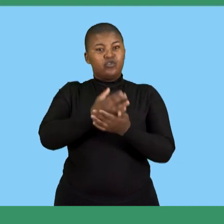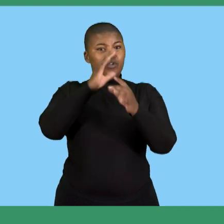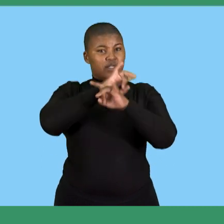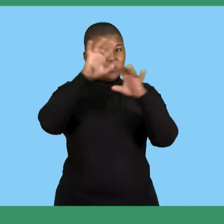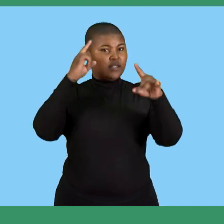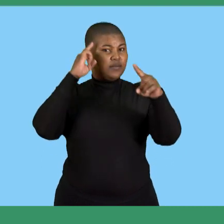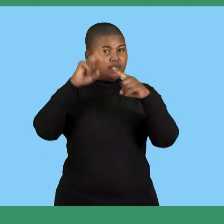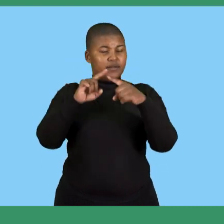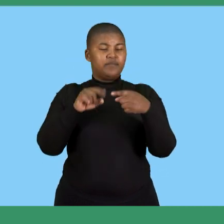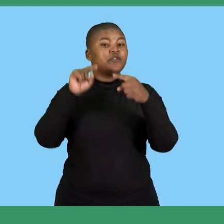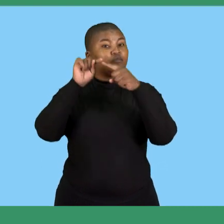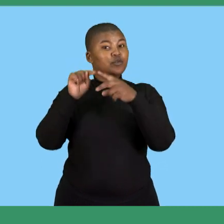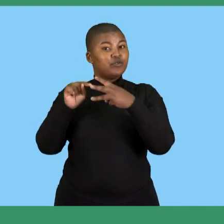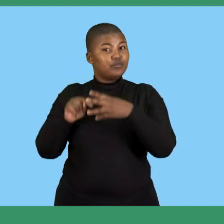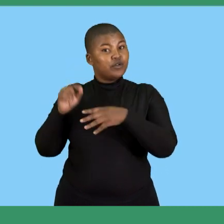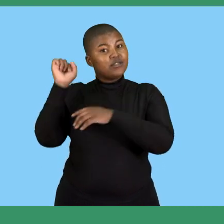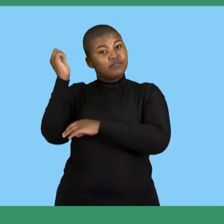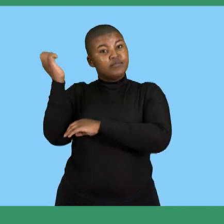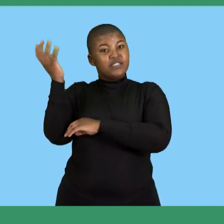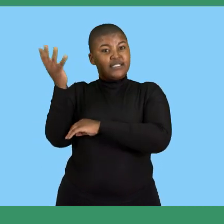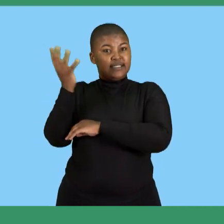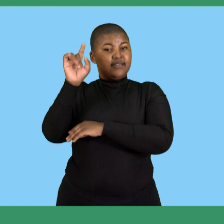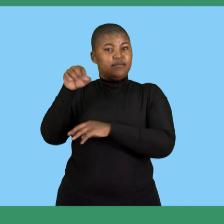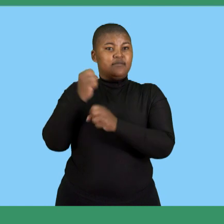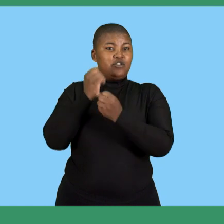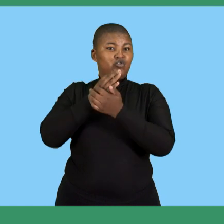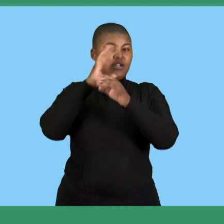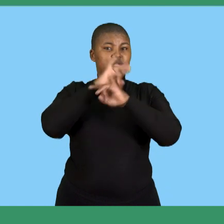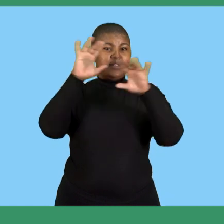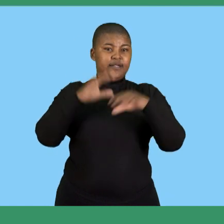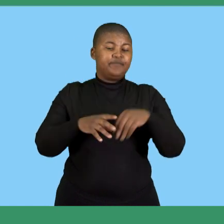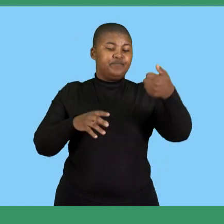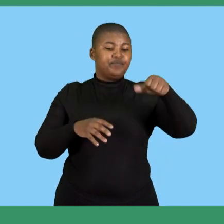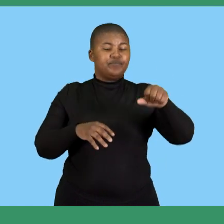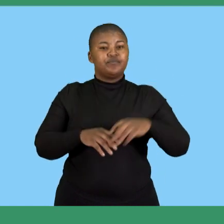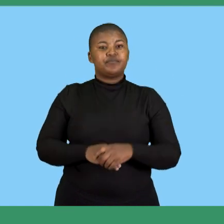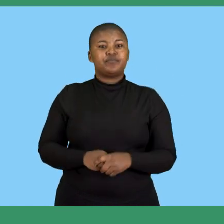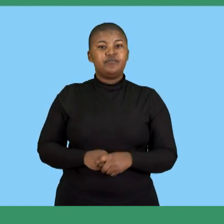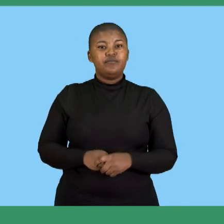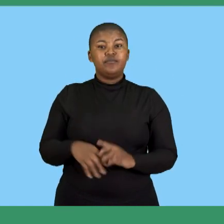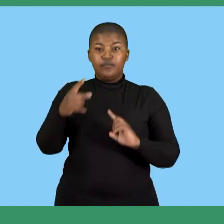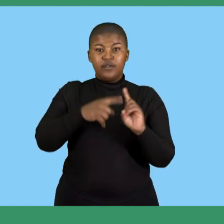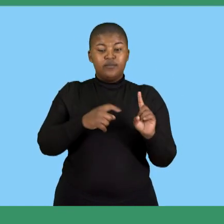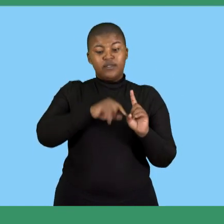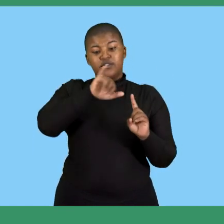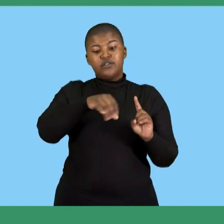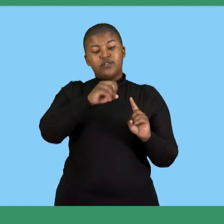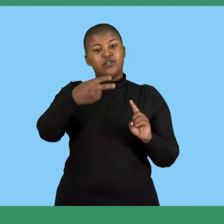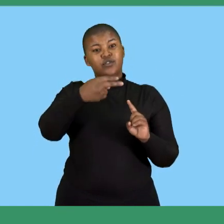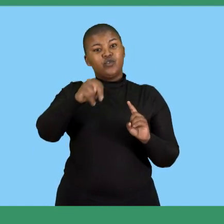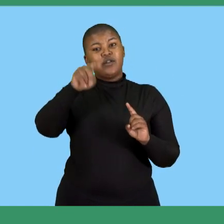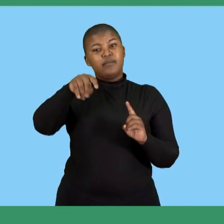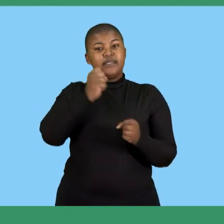has a clear purpose, and the main points of the presentation should also be clear. And then another aspect is that John has to be